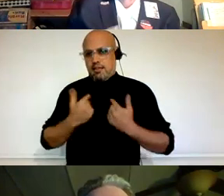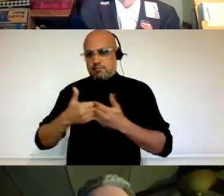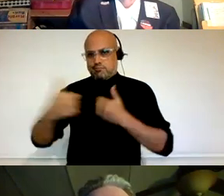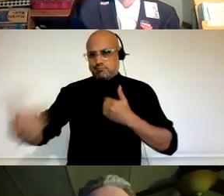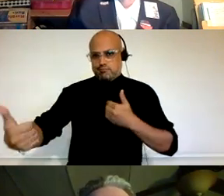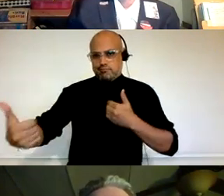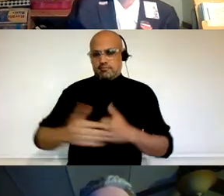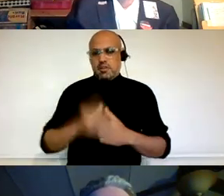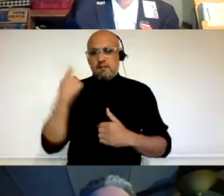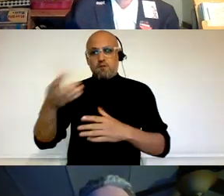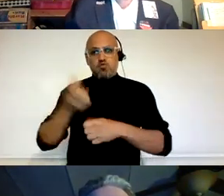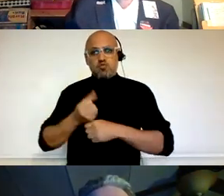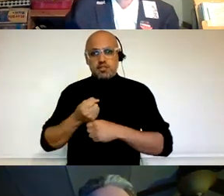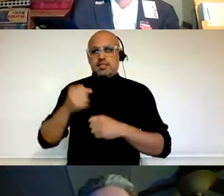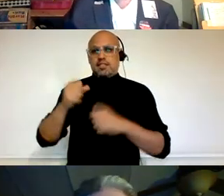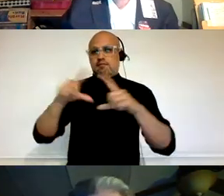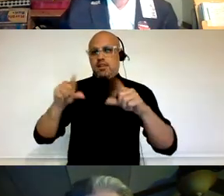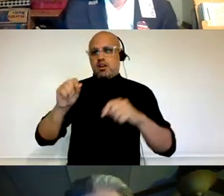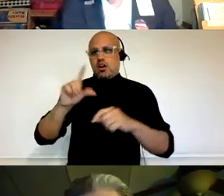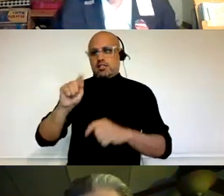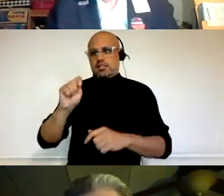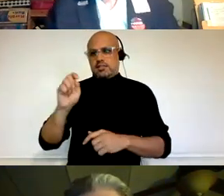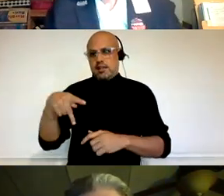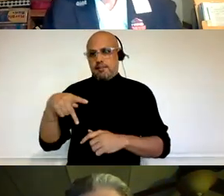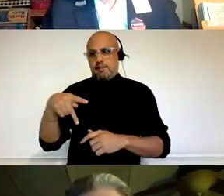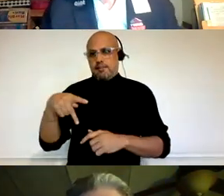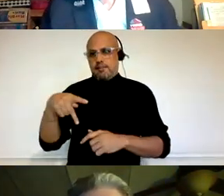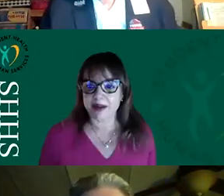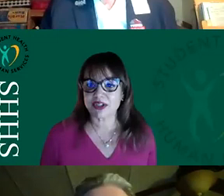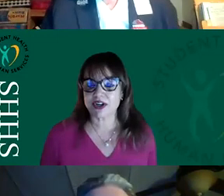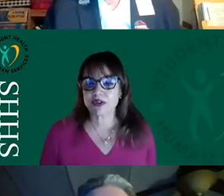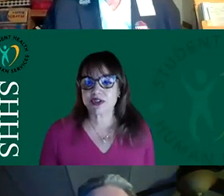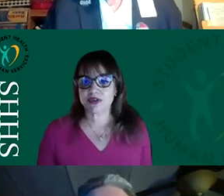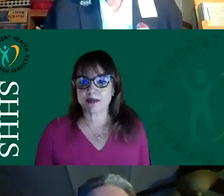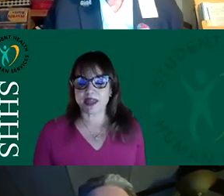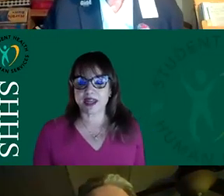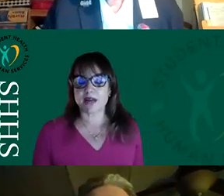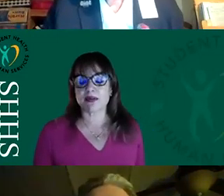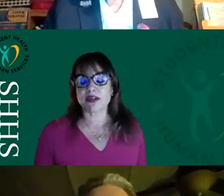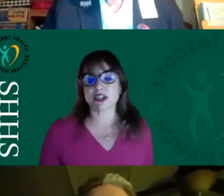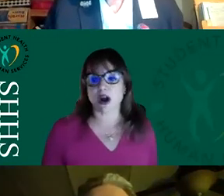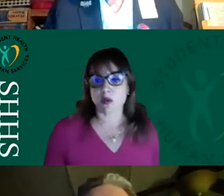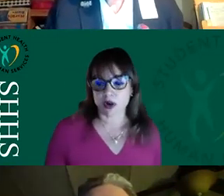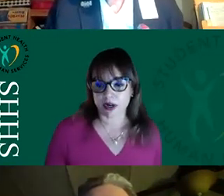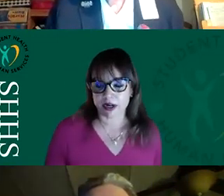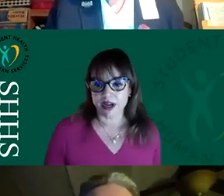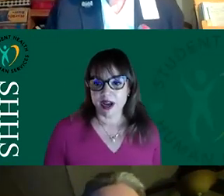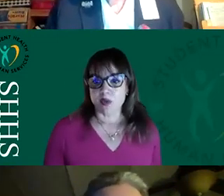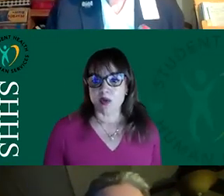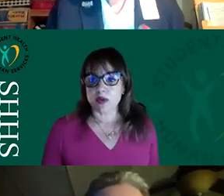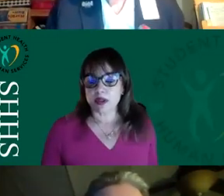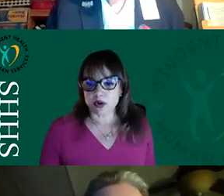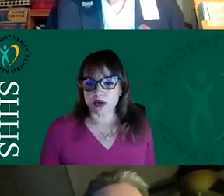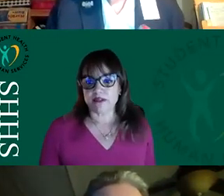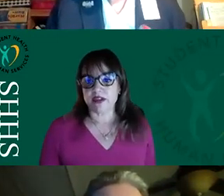card. The other thing that I wanted to bring up. Janet, I'm sorry to interrupt. That number does not work.